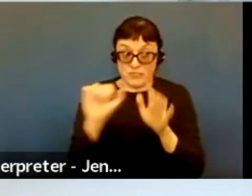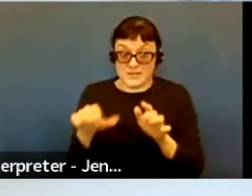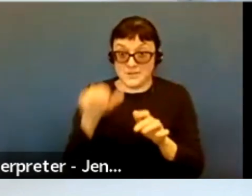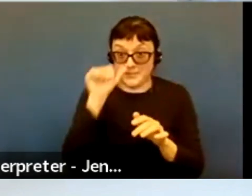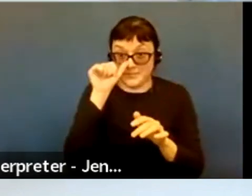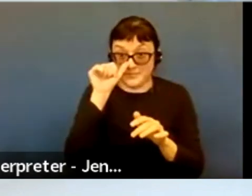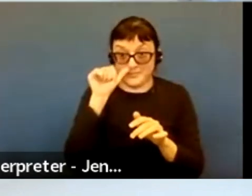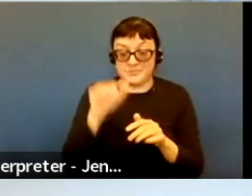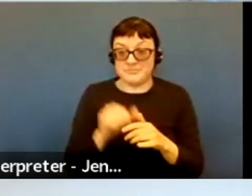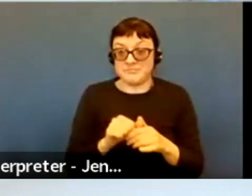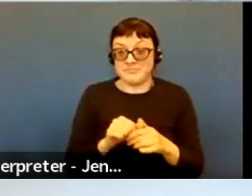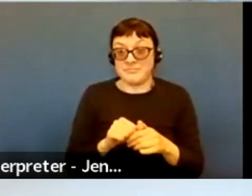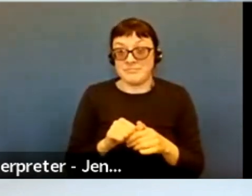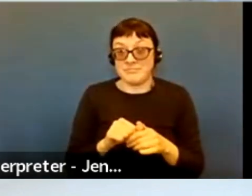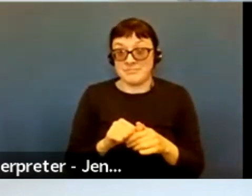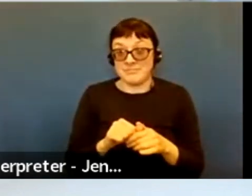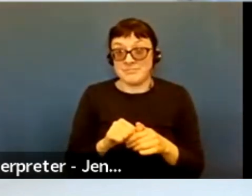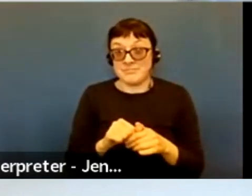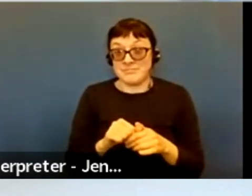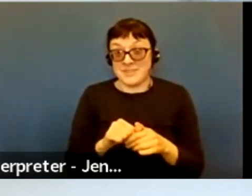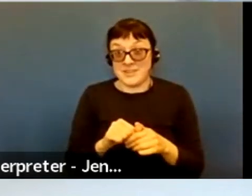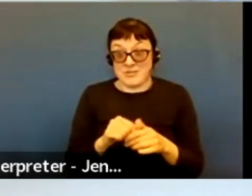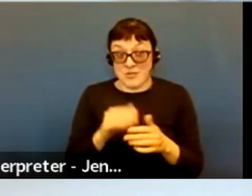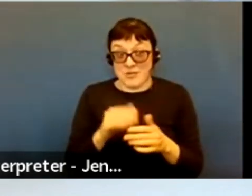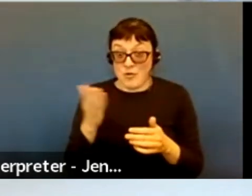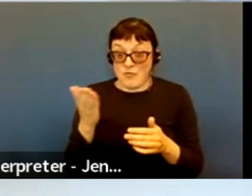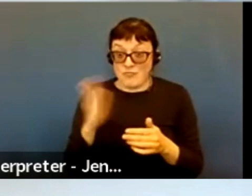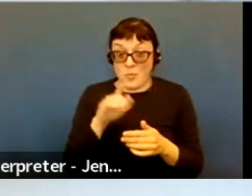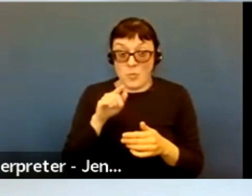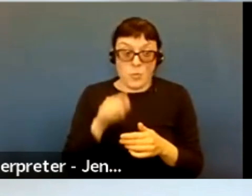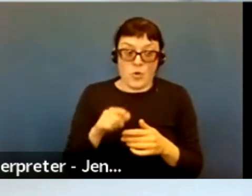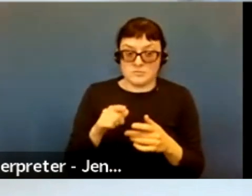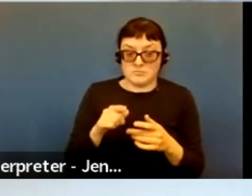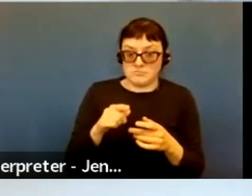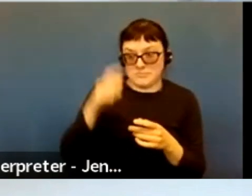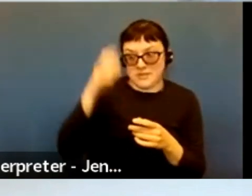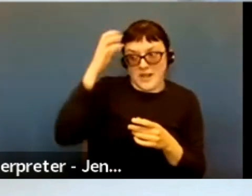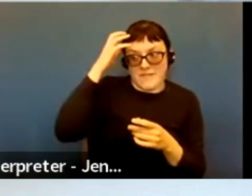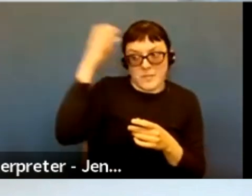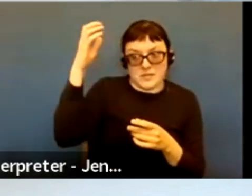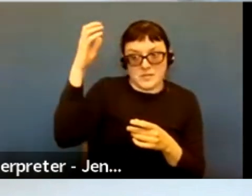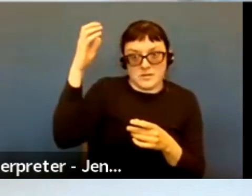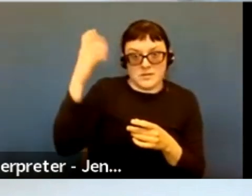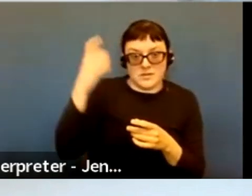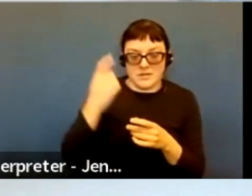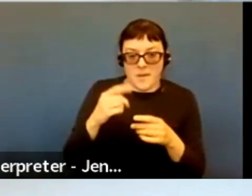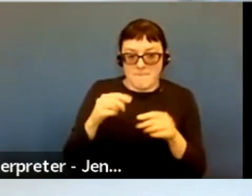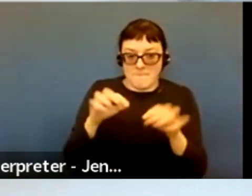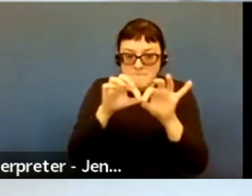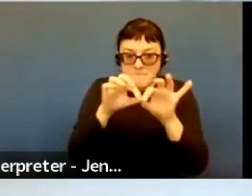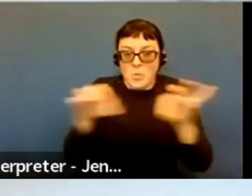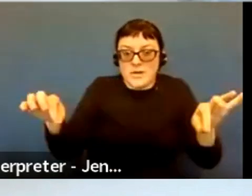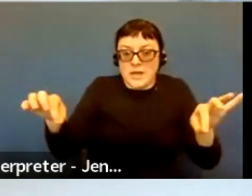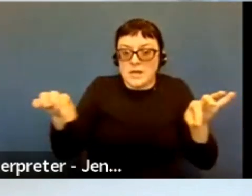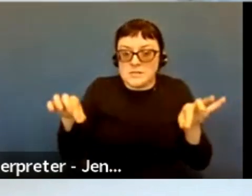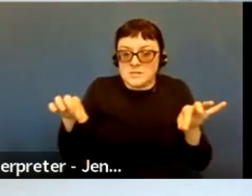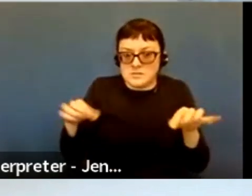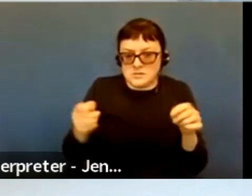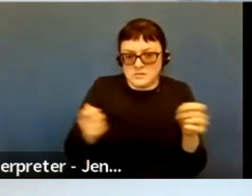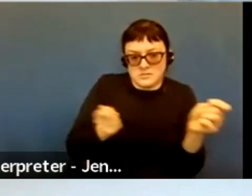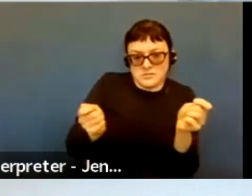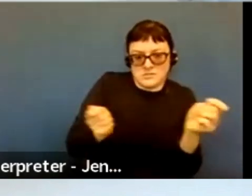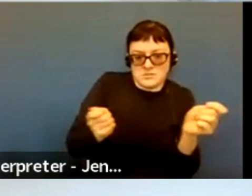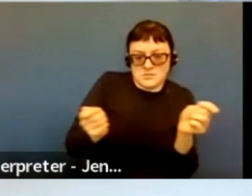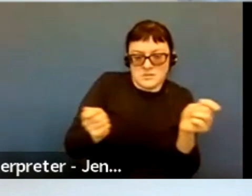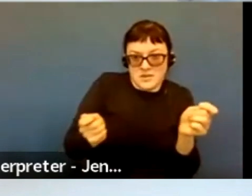problem, right? And that's really all about sovereignty and about